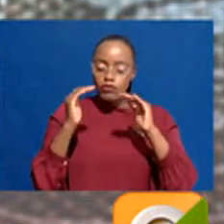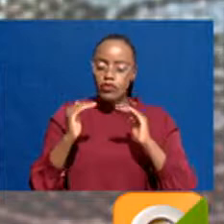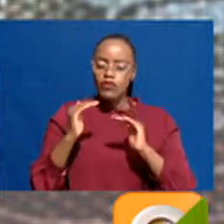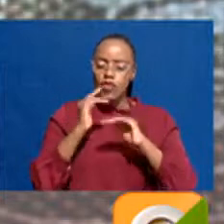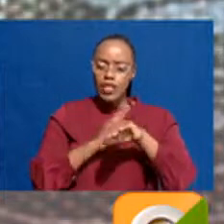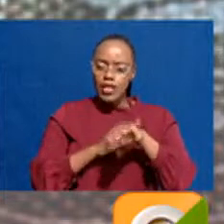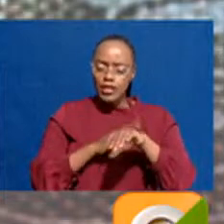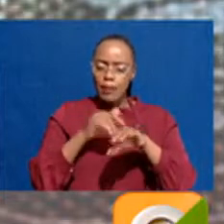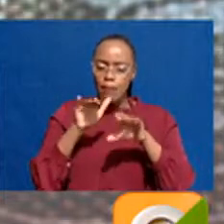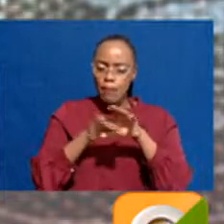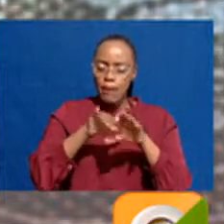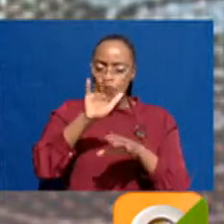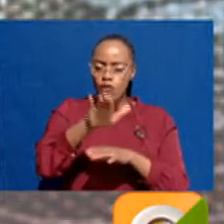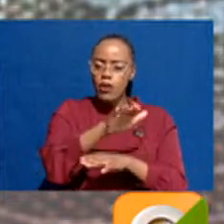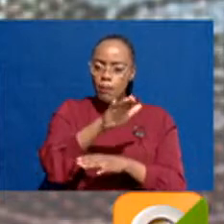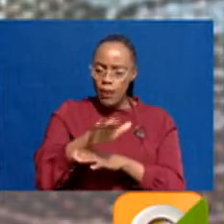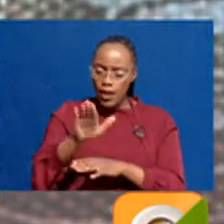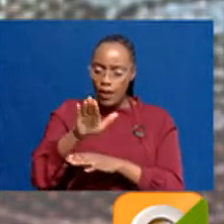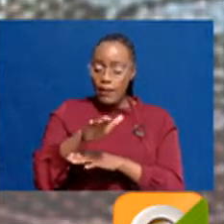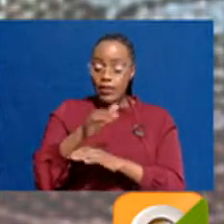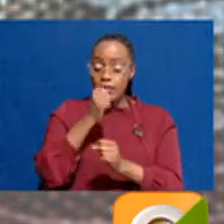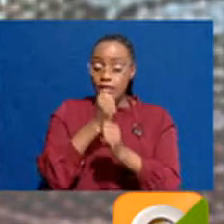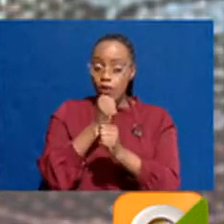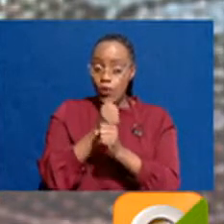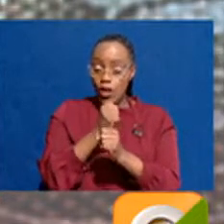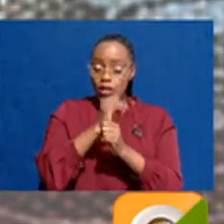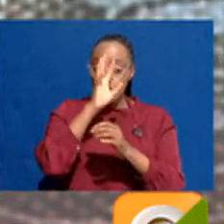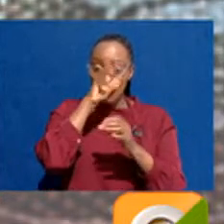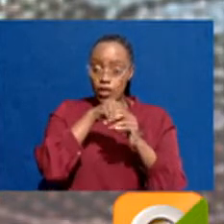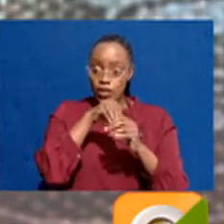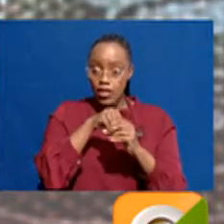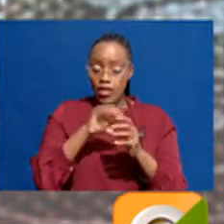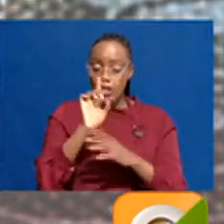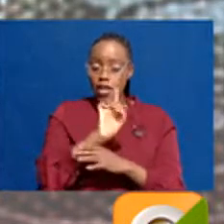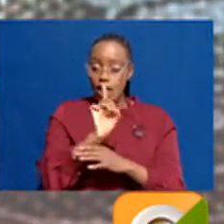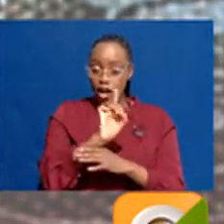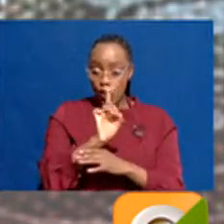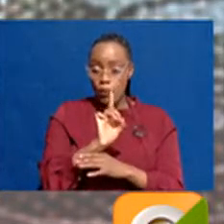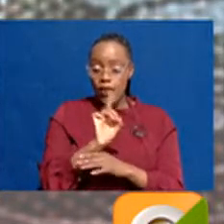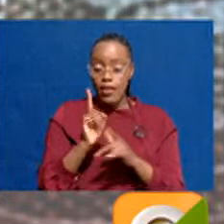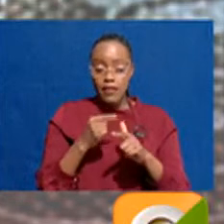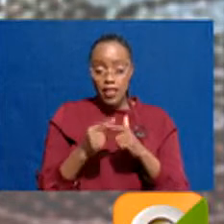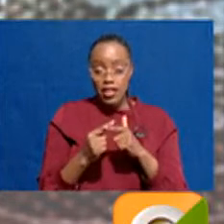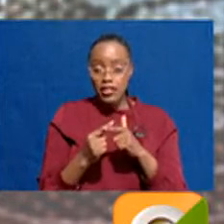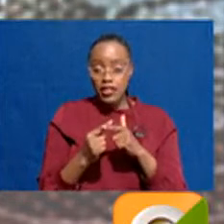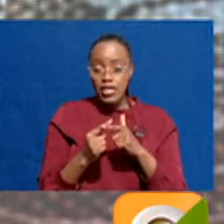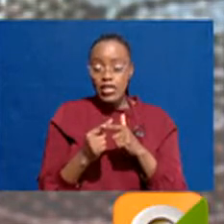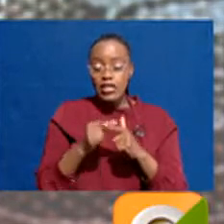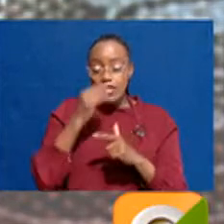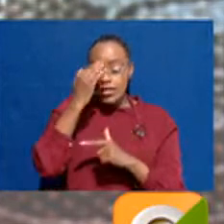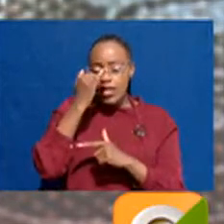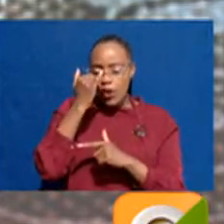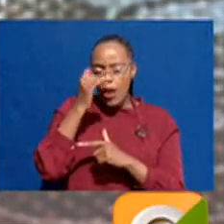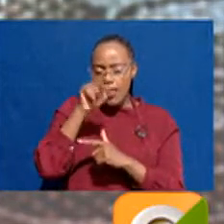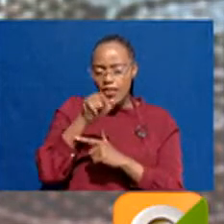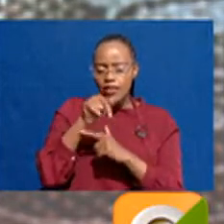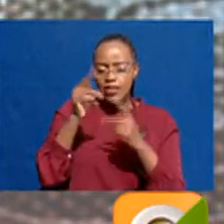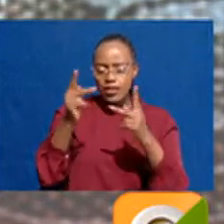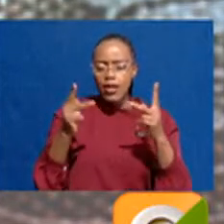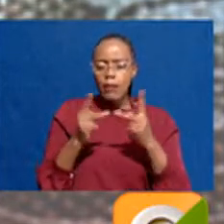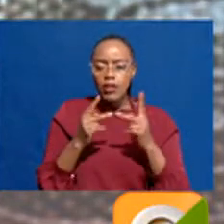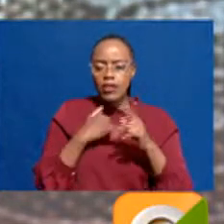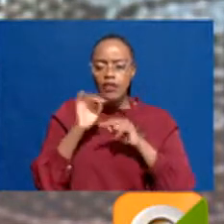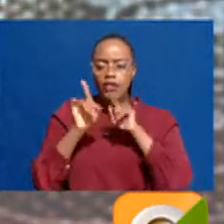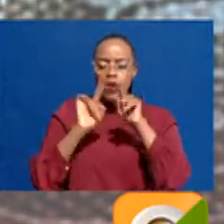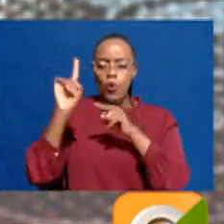that the Member of Parliament is actually operating within Nairobi, because that is where they will be and they only